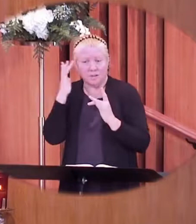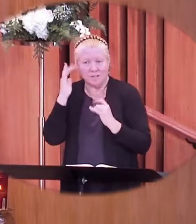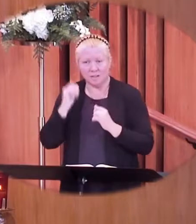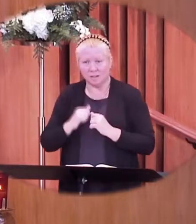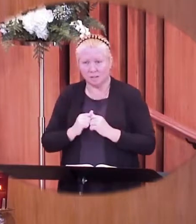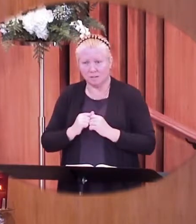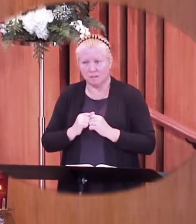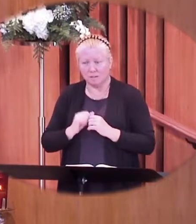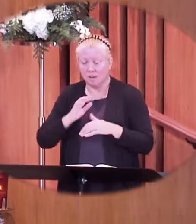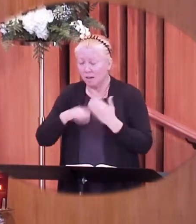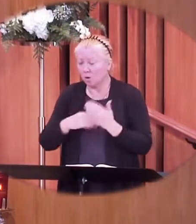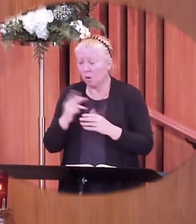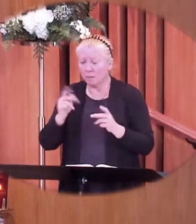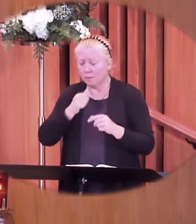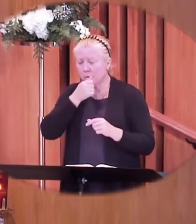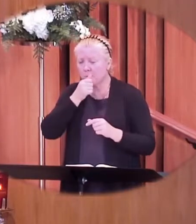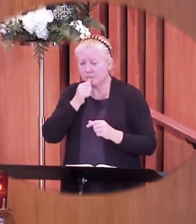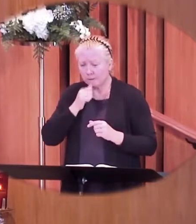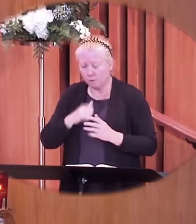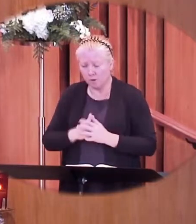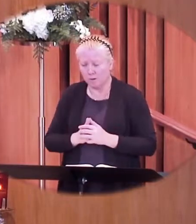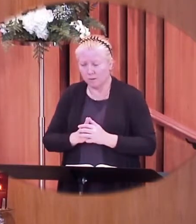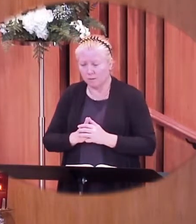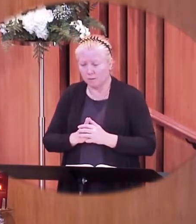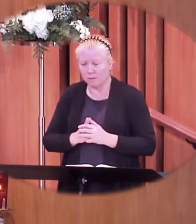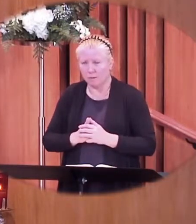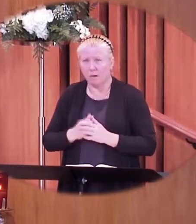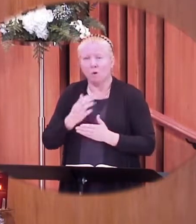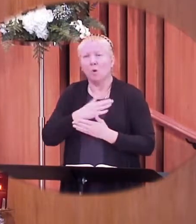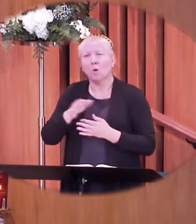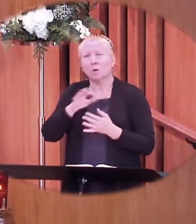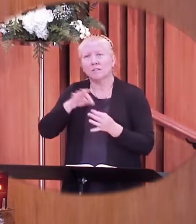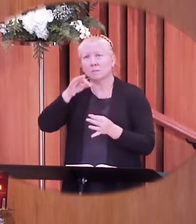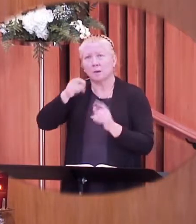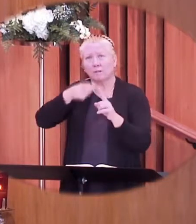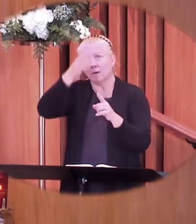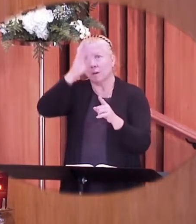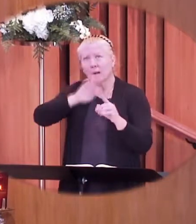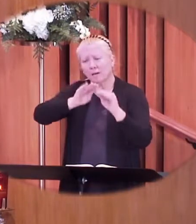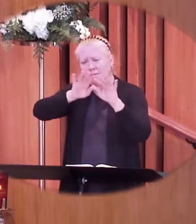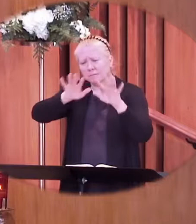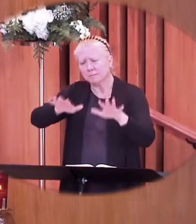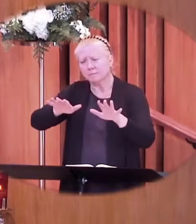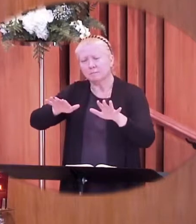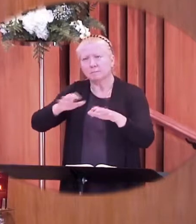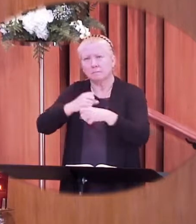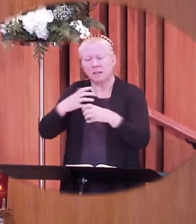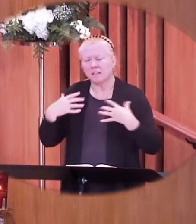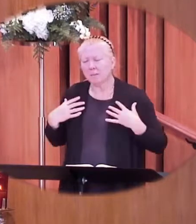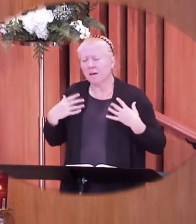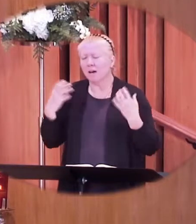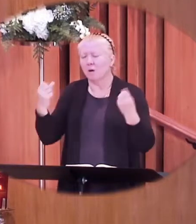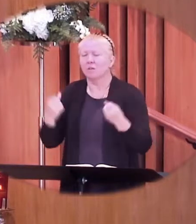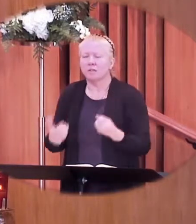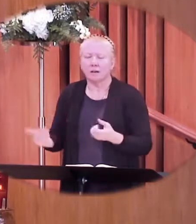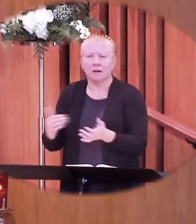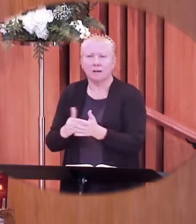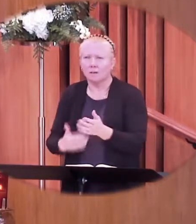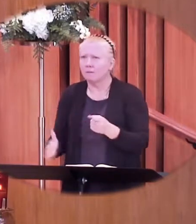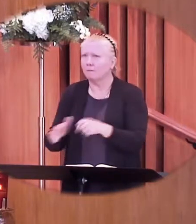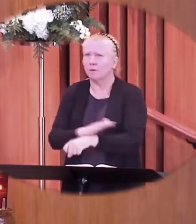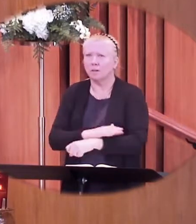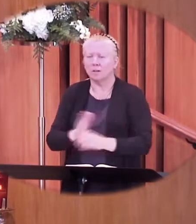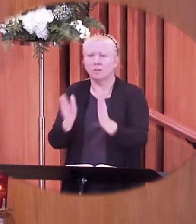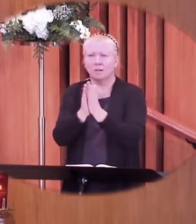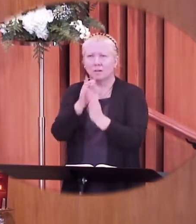suffer, may God's Holy Spirit restore them to the fullness of life and health. Let us pray to the